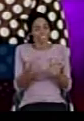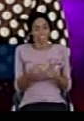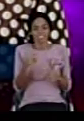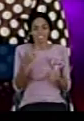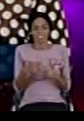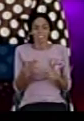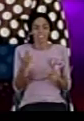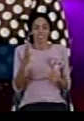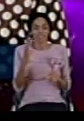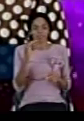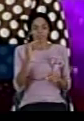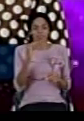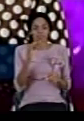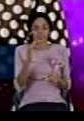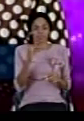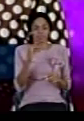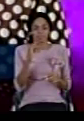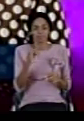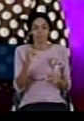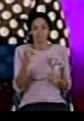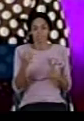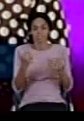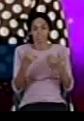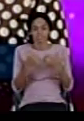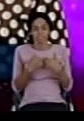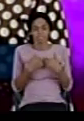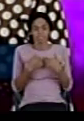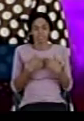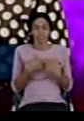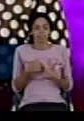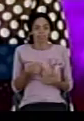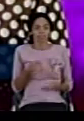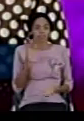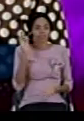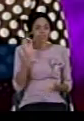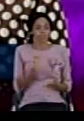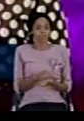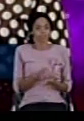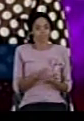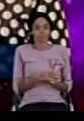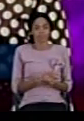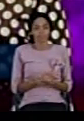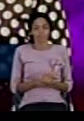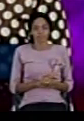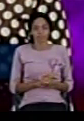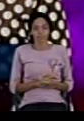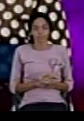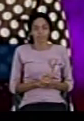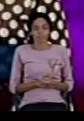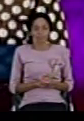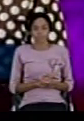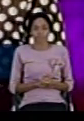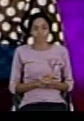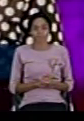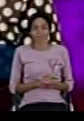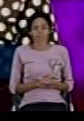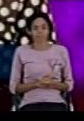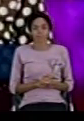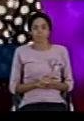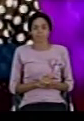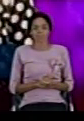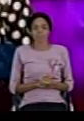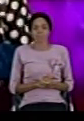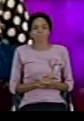who was experiencing lower extremity paresthesia that went up and down her lower extremity, and by